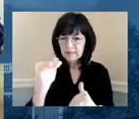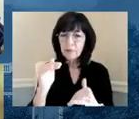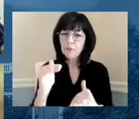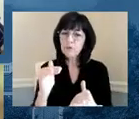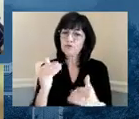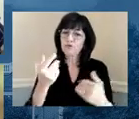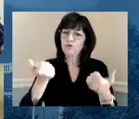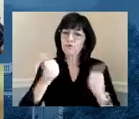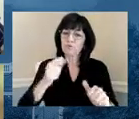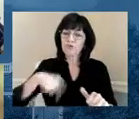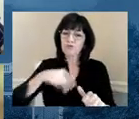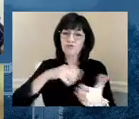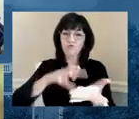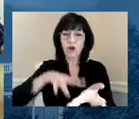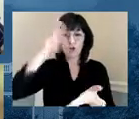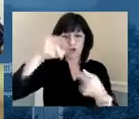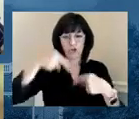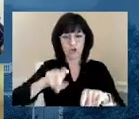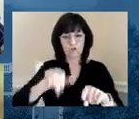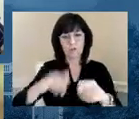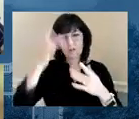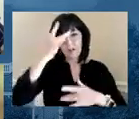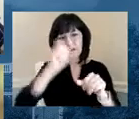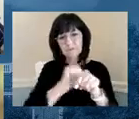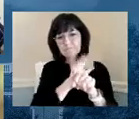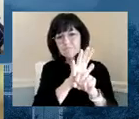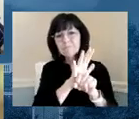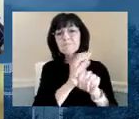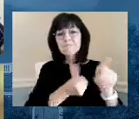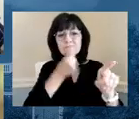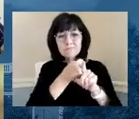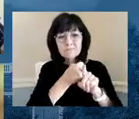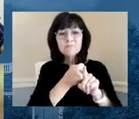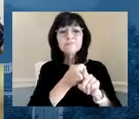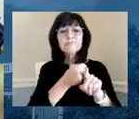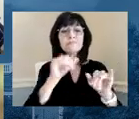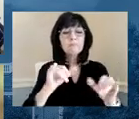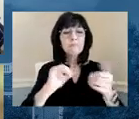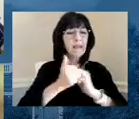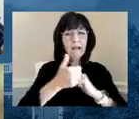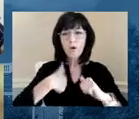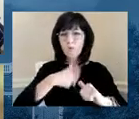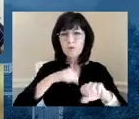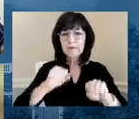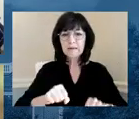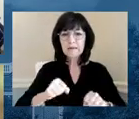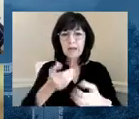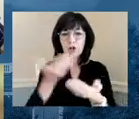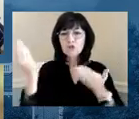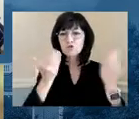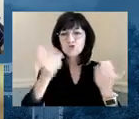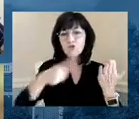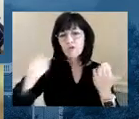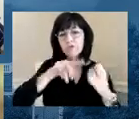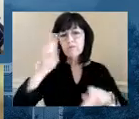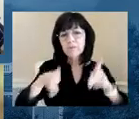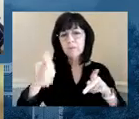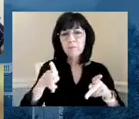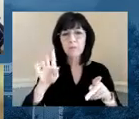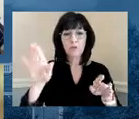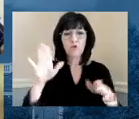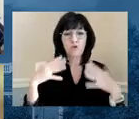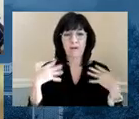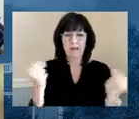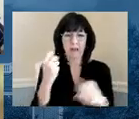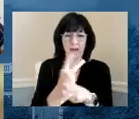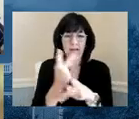this COVID pandemic that can improve healthcare delivery on a permanent basis. And so, Governor, I appreciate all your support